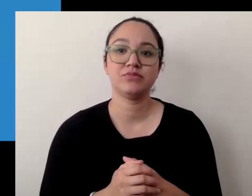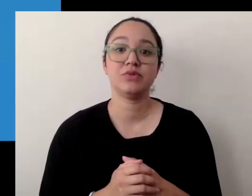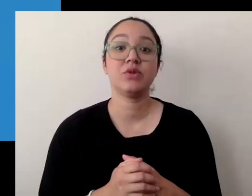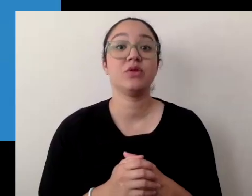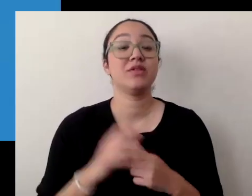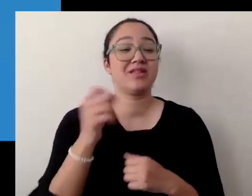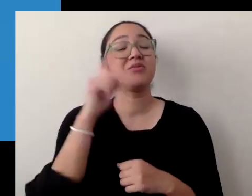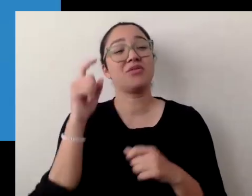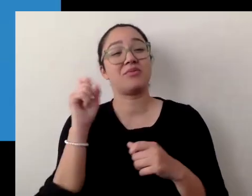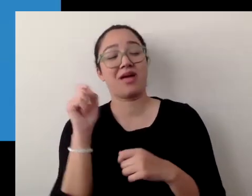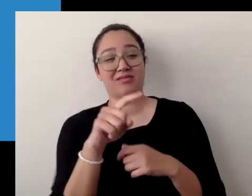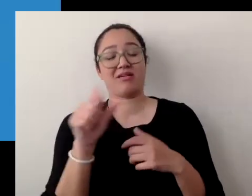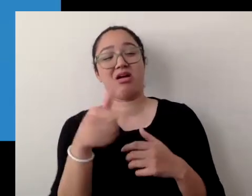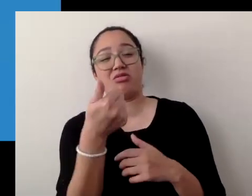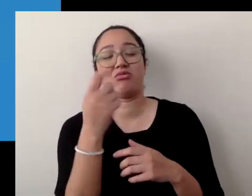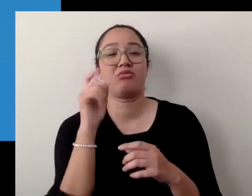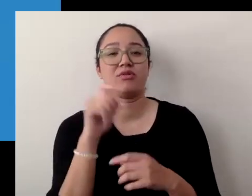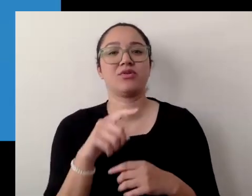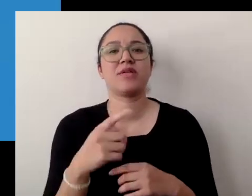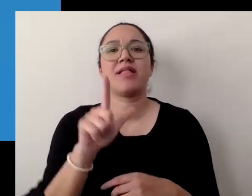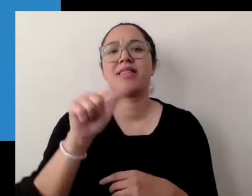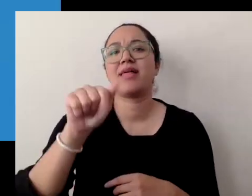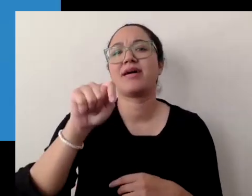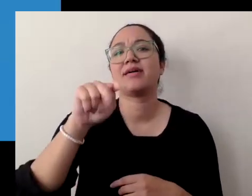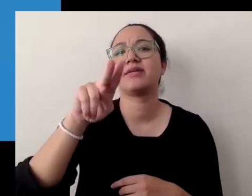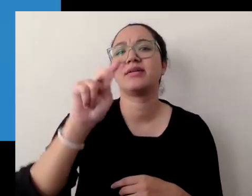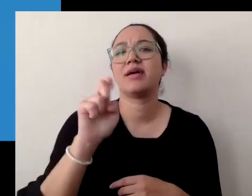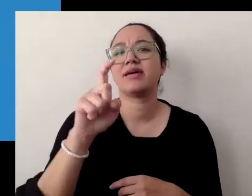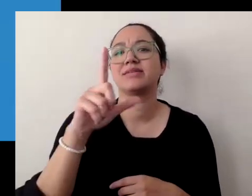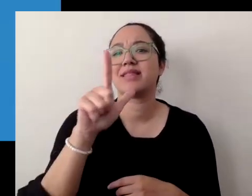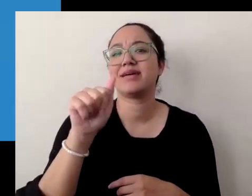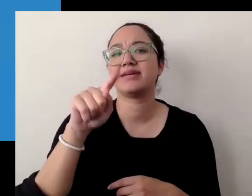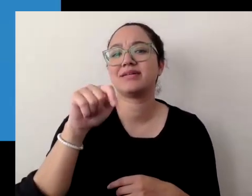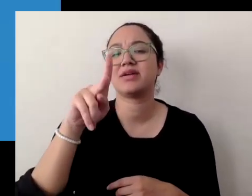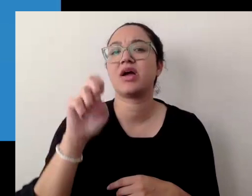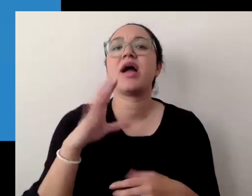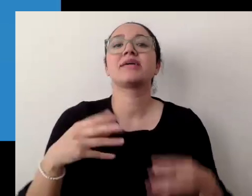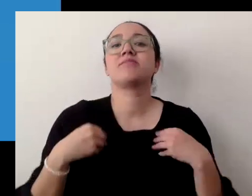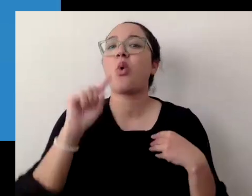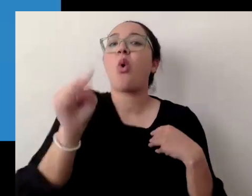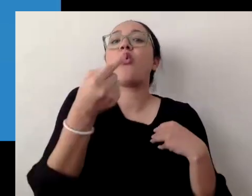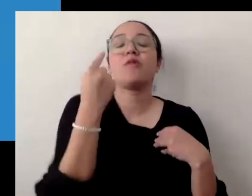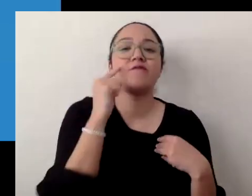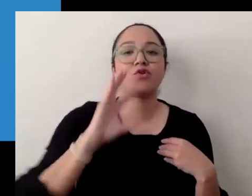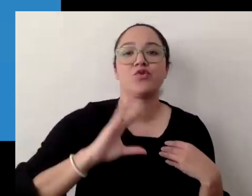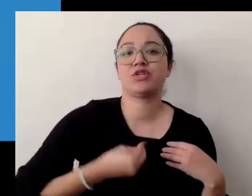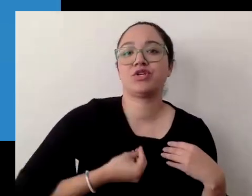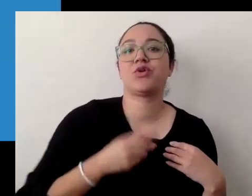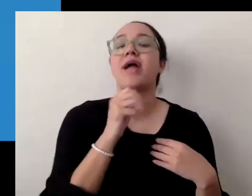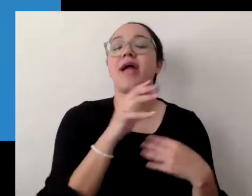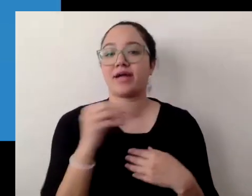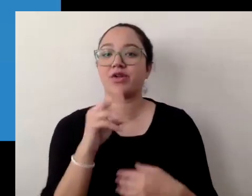Then we ask the question, Latinx and Latine are acceptable terms only for transgender and non-binary Latin